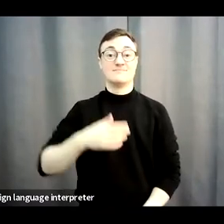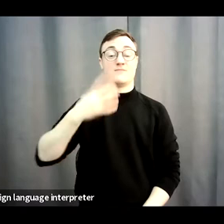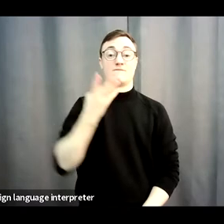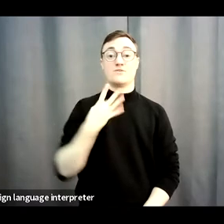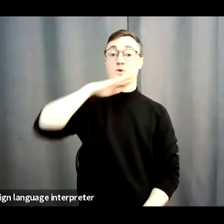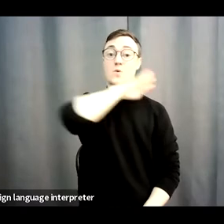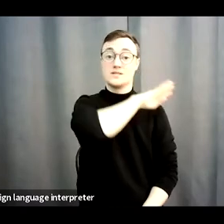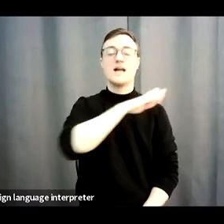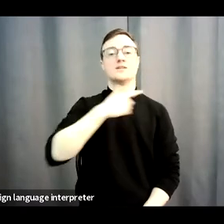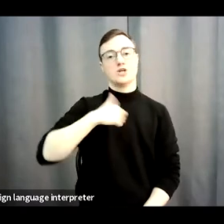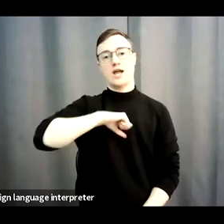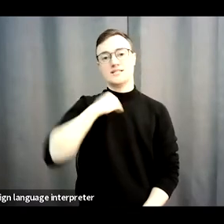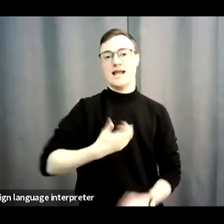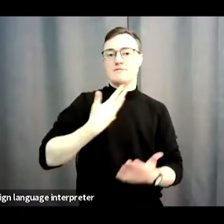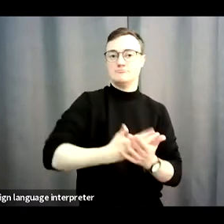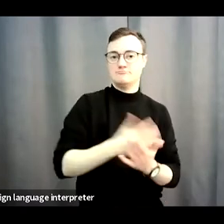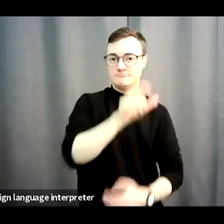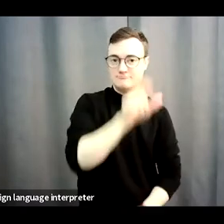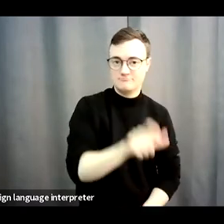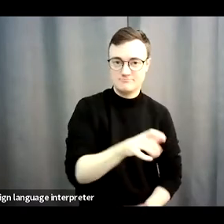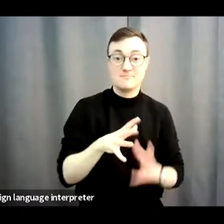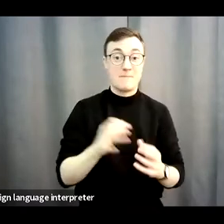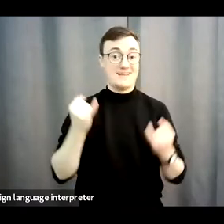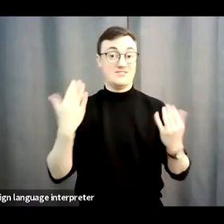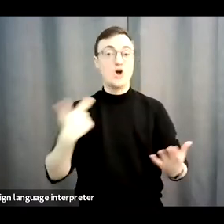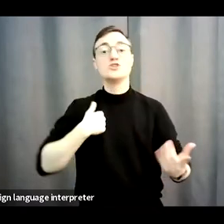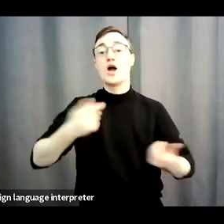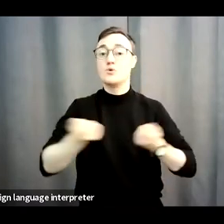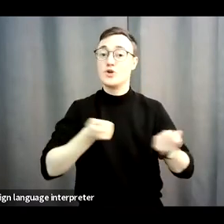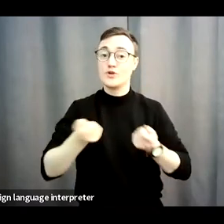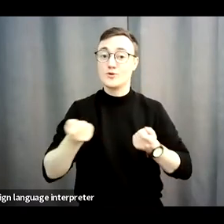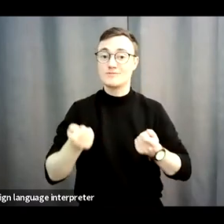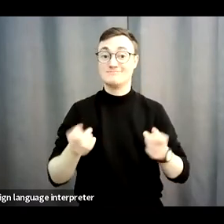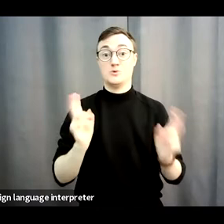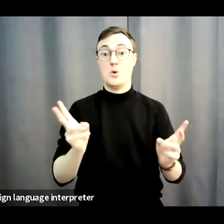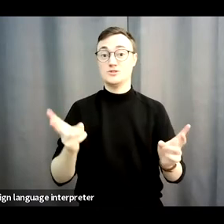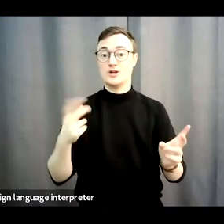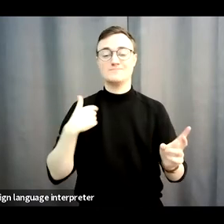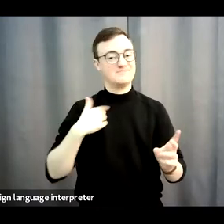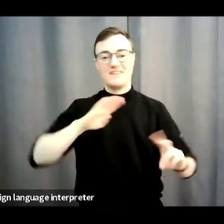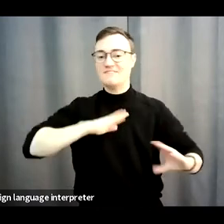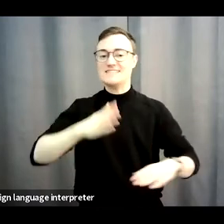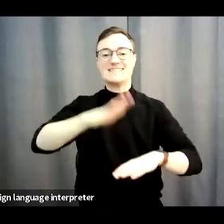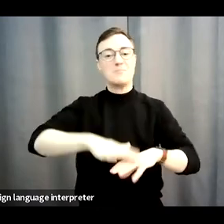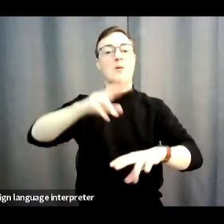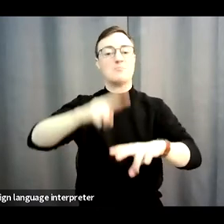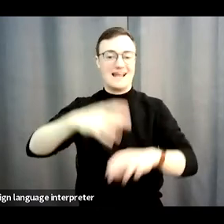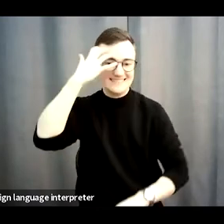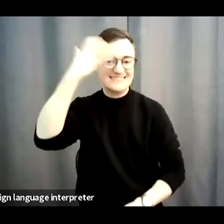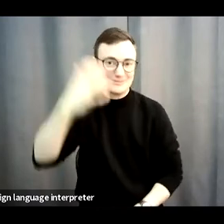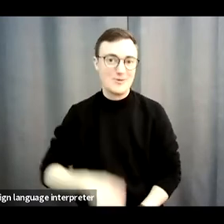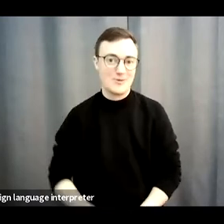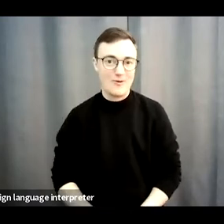speaker, and today I join as a moderator, and this time I'm not in Stockholm, I'm joining you